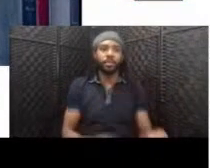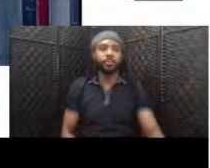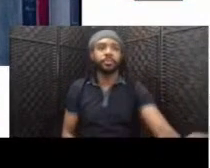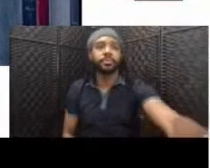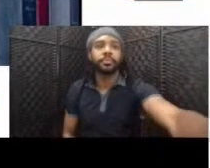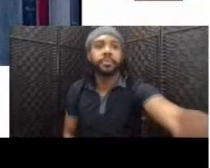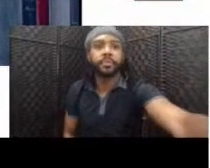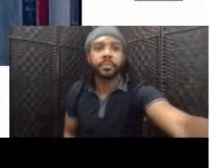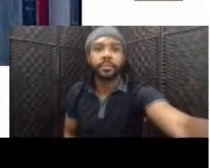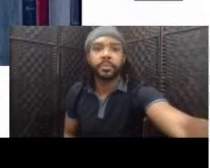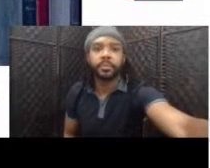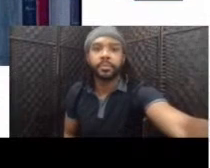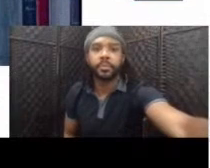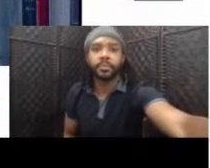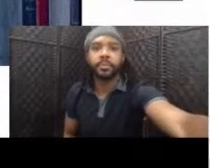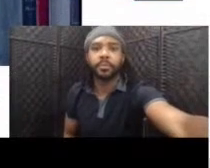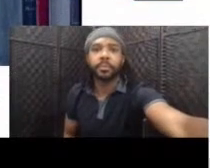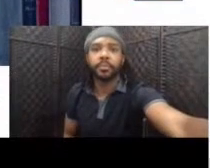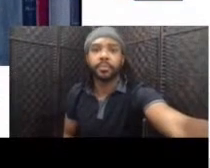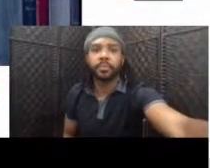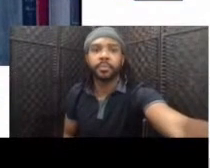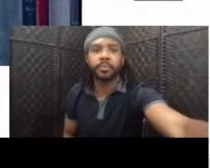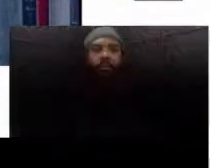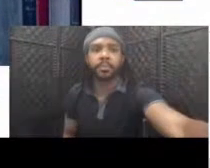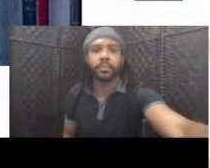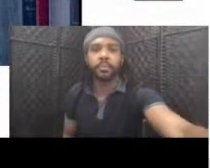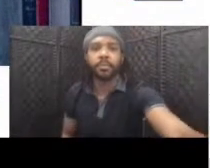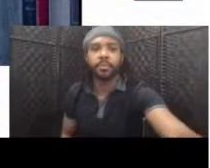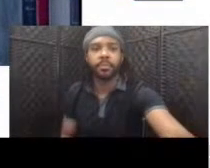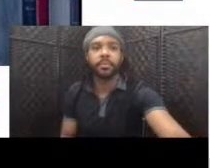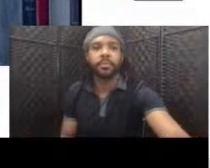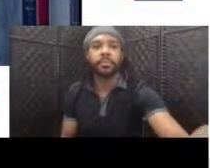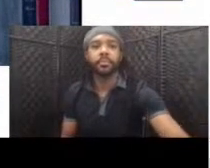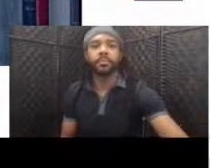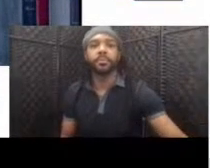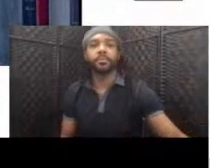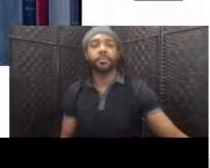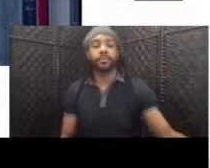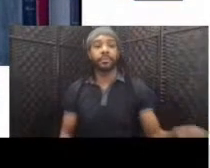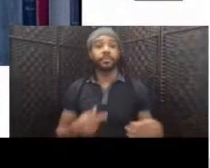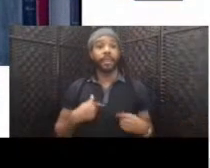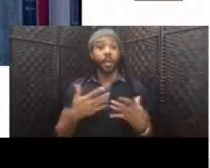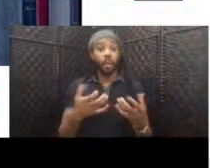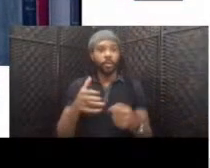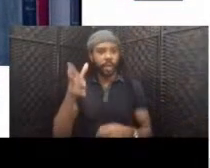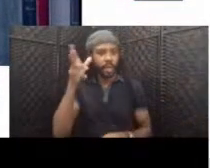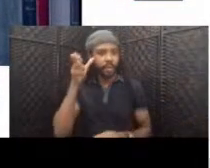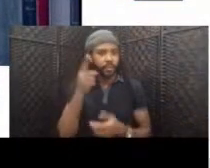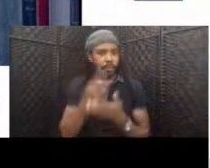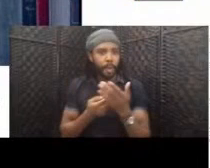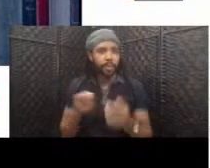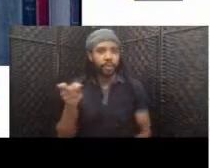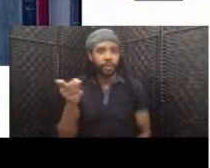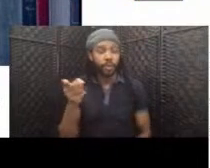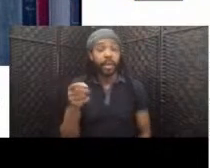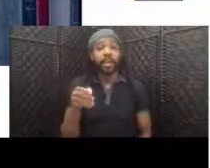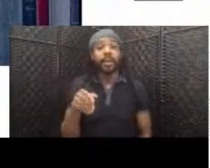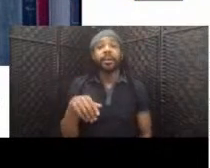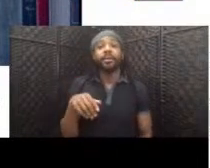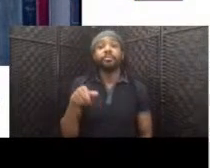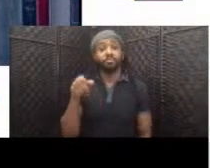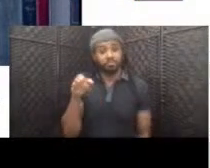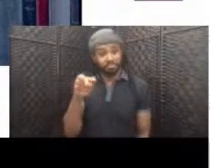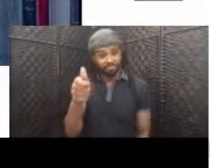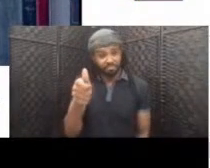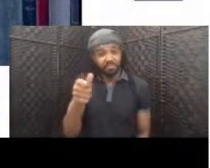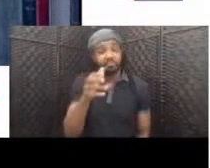great. I'd like to hear from both of you, and Needy, I will switch back over to you. So if you're a parent sitting out there right now and you're